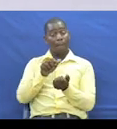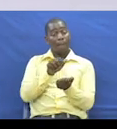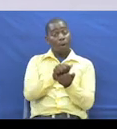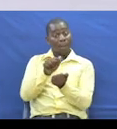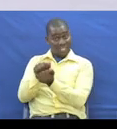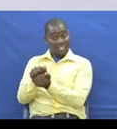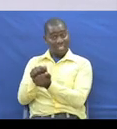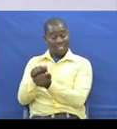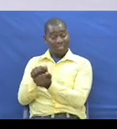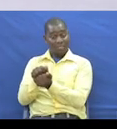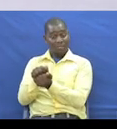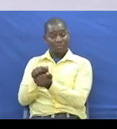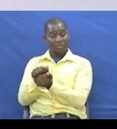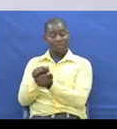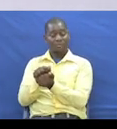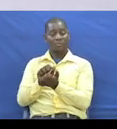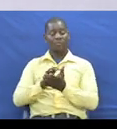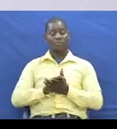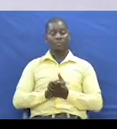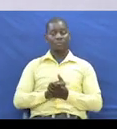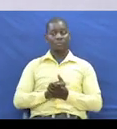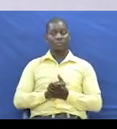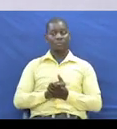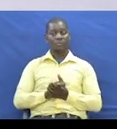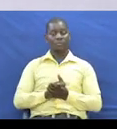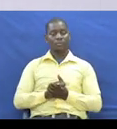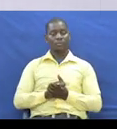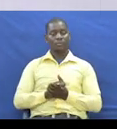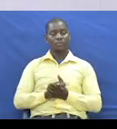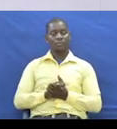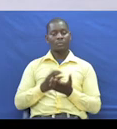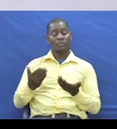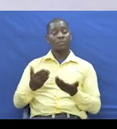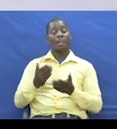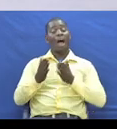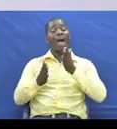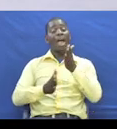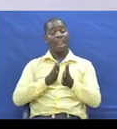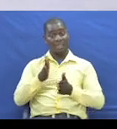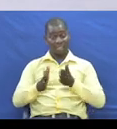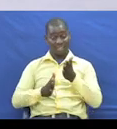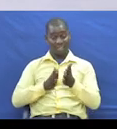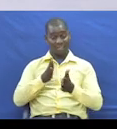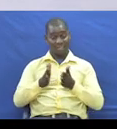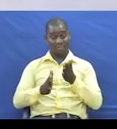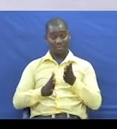properties of an